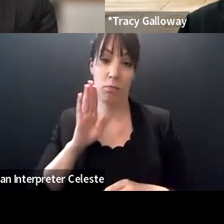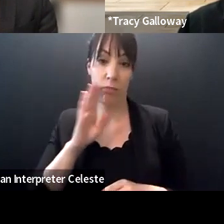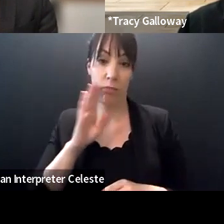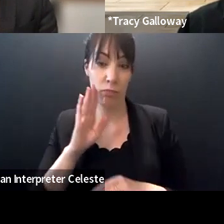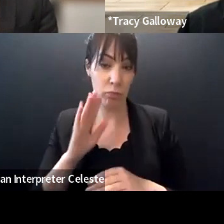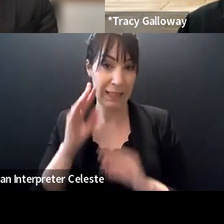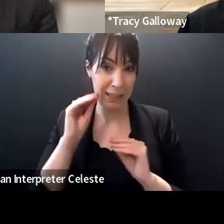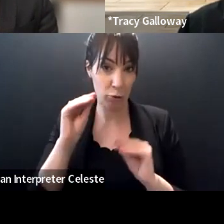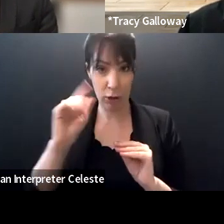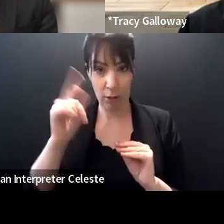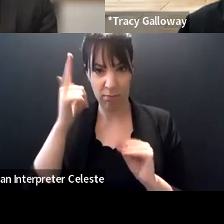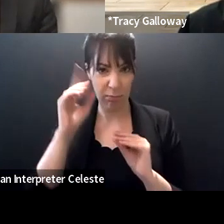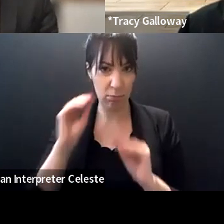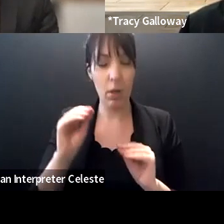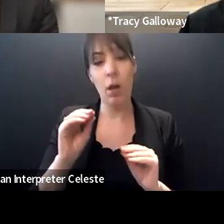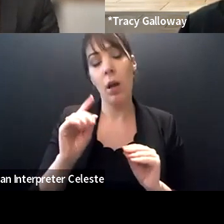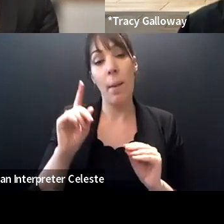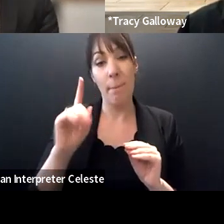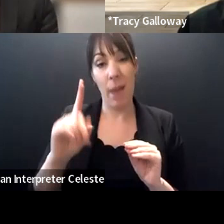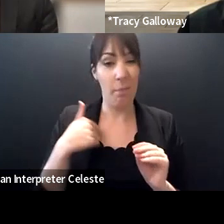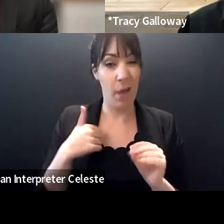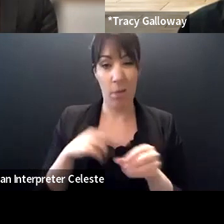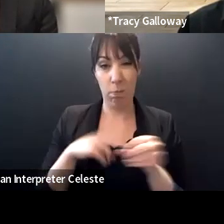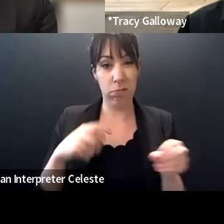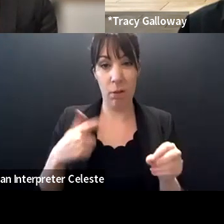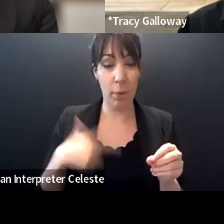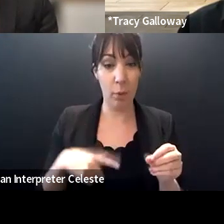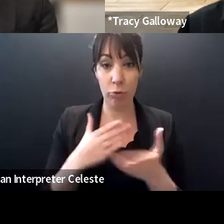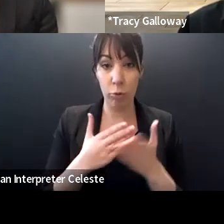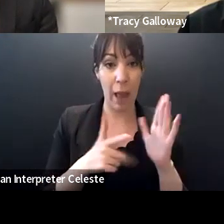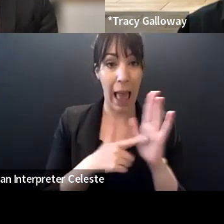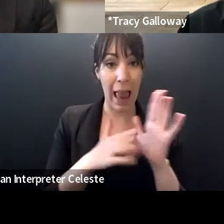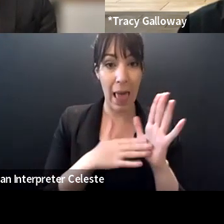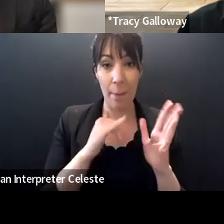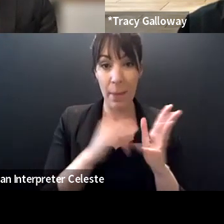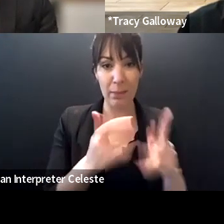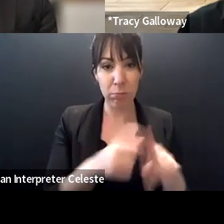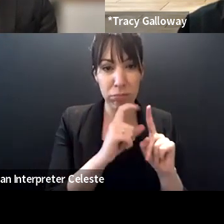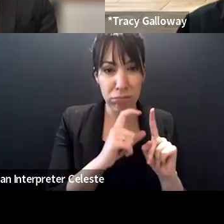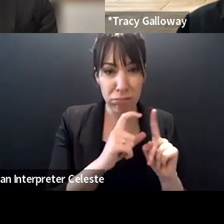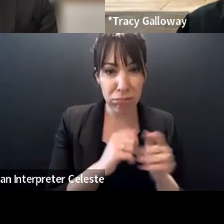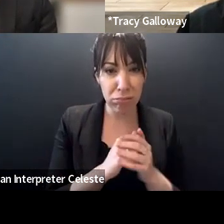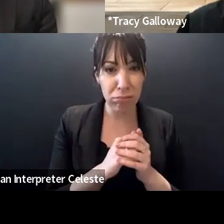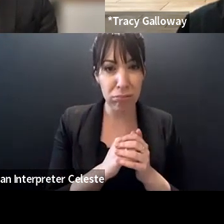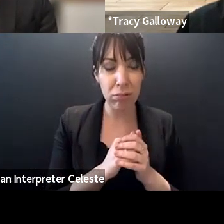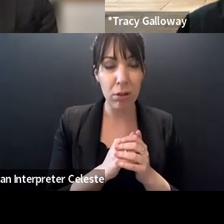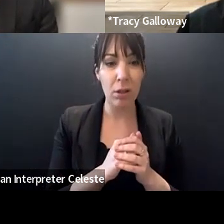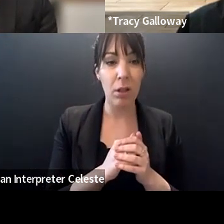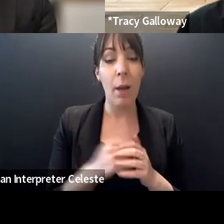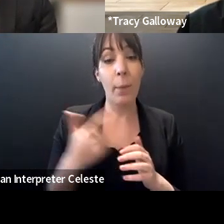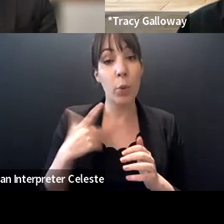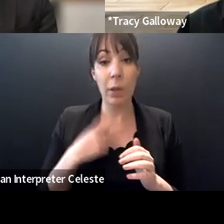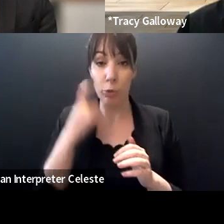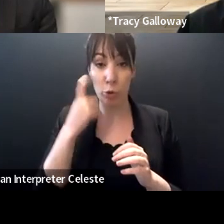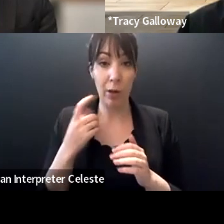me. And it broke me because I was trying to maintain two teaching practices, one that was traditional and